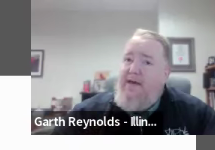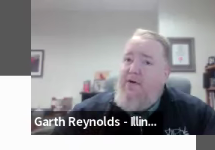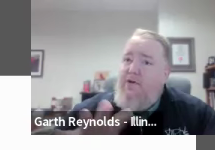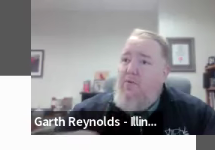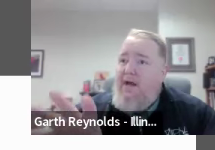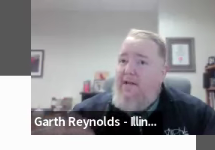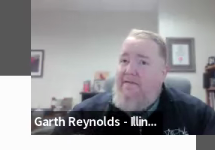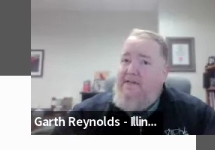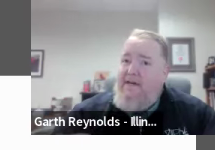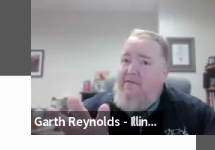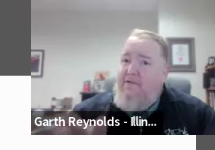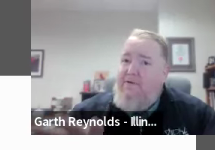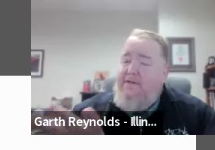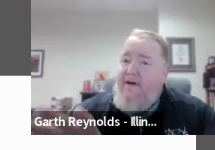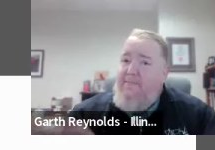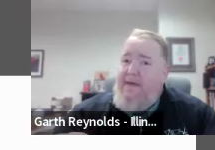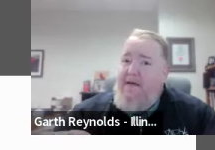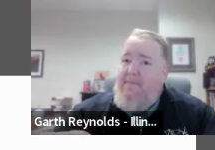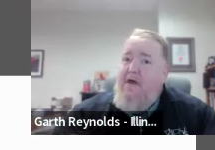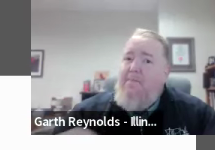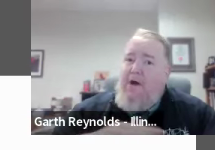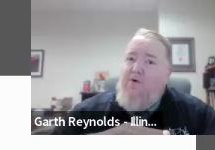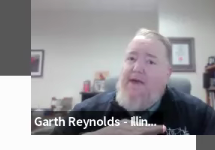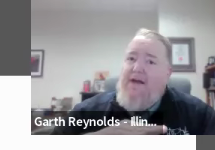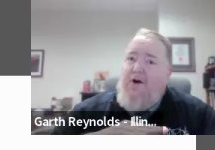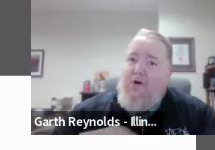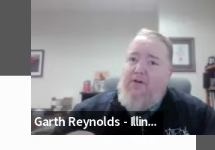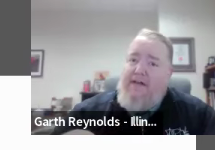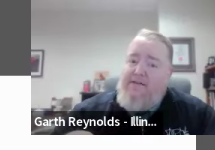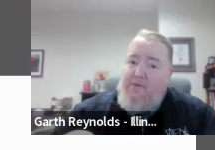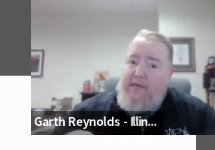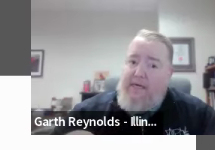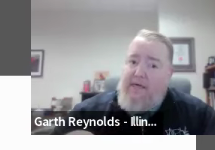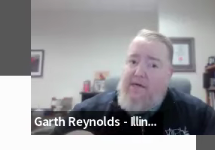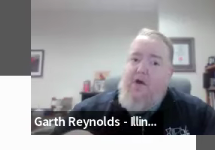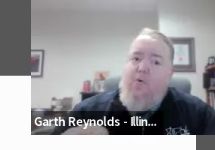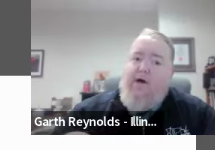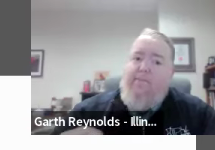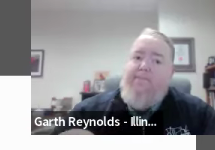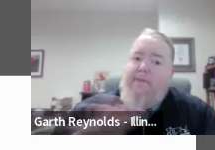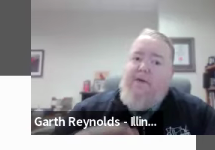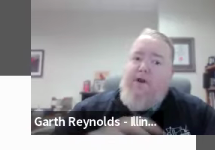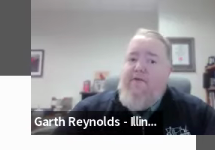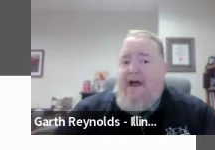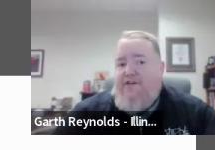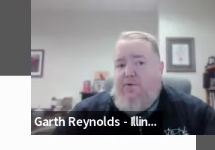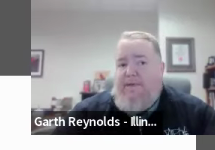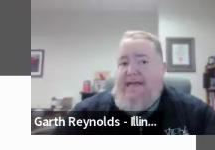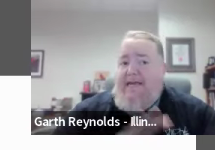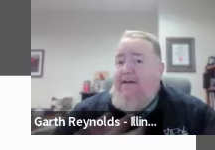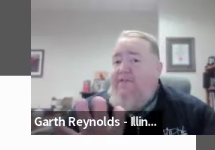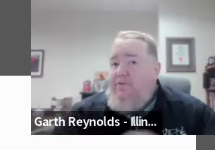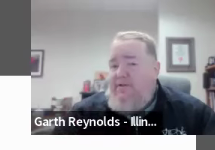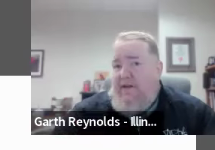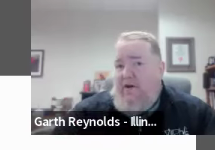function where they can go, you know what, I love this idea of closing 5 p.m., but I want to make it all days of the week. Well, whatever action